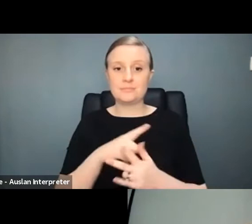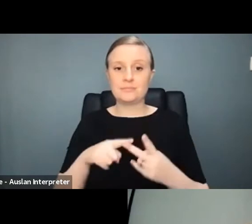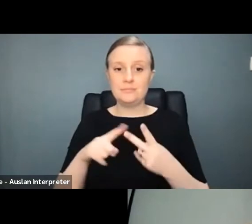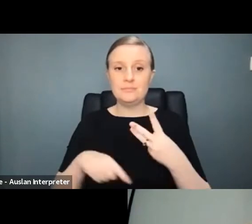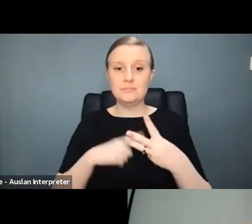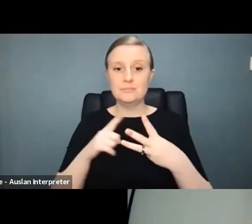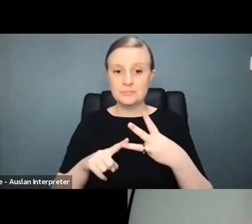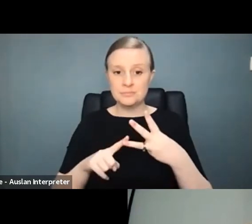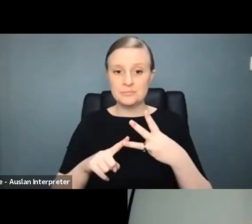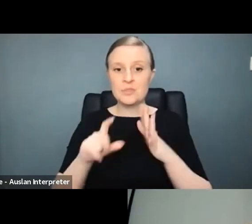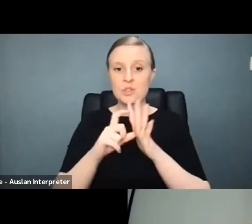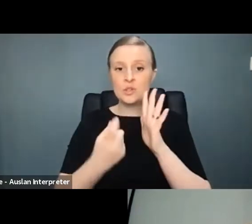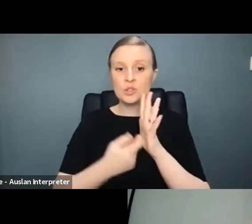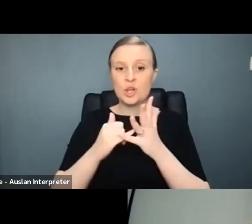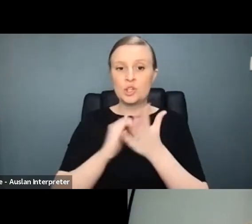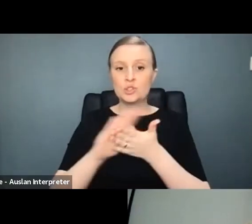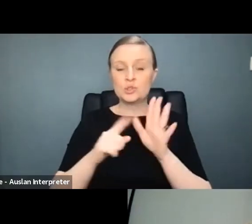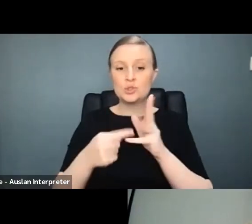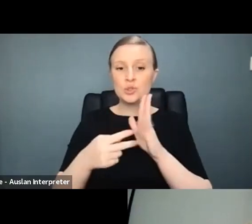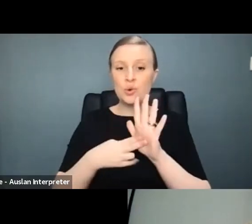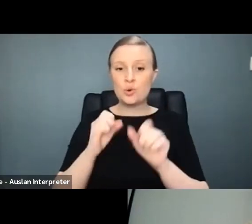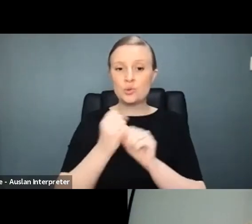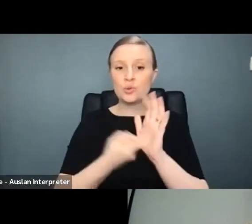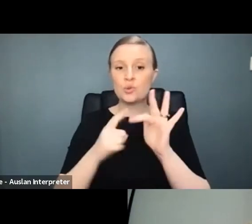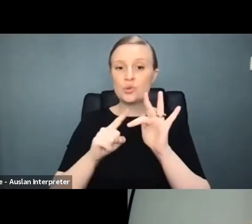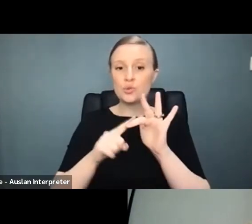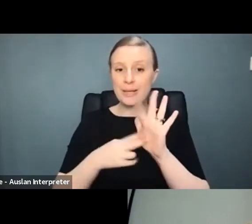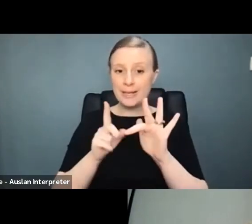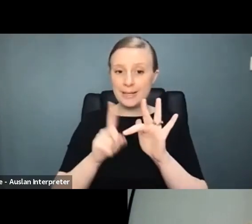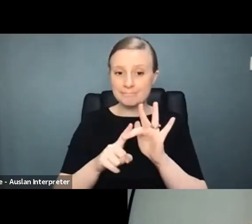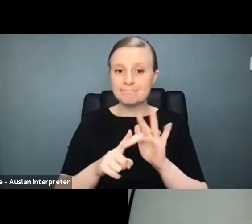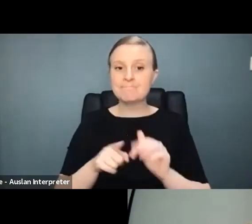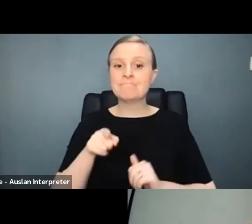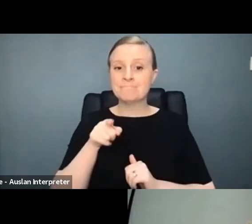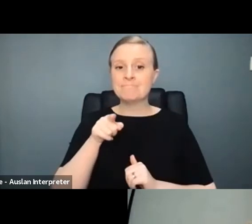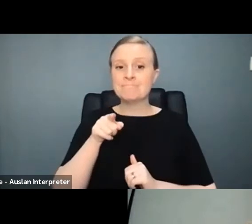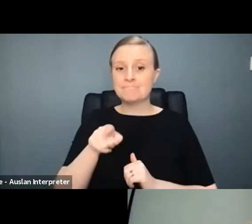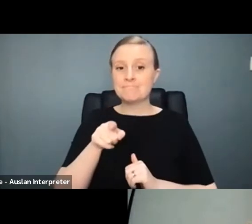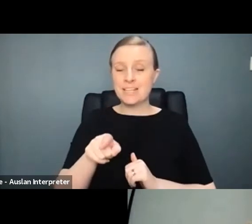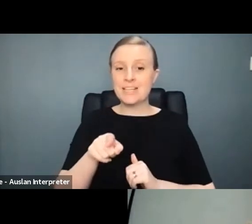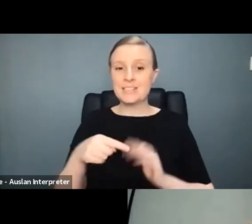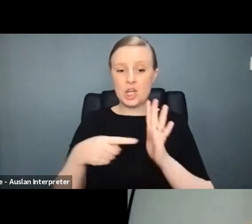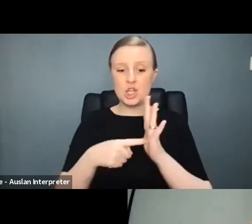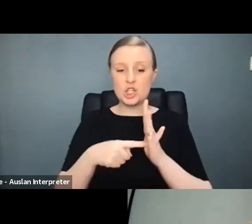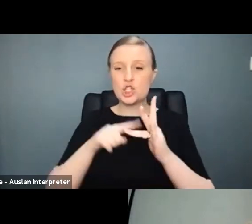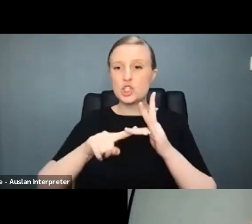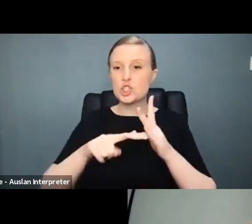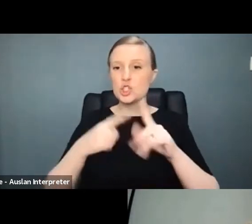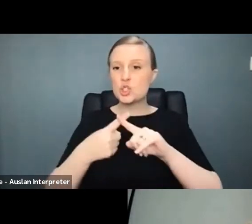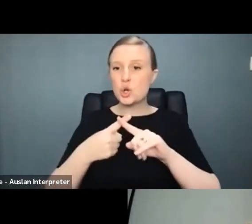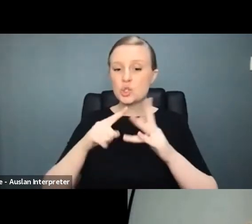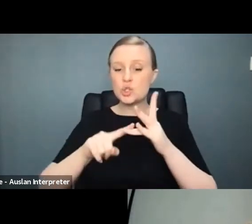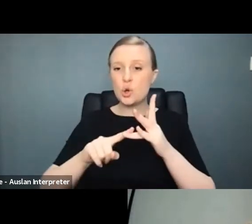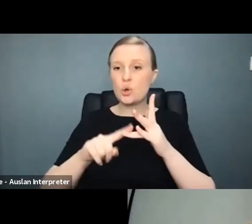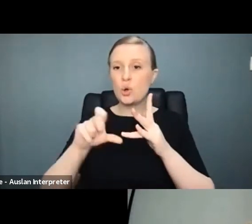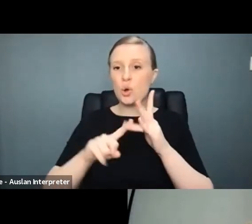We have Dr. Sean Green, who's just joined us now. Now, Sean is a clinical toxicologist and emergency medicine physician who works at